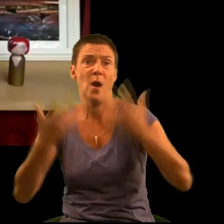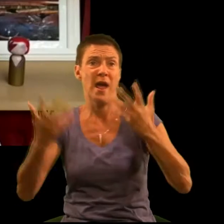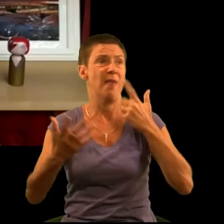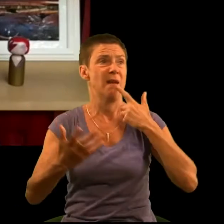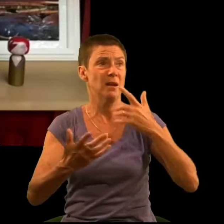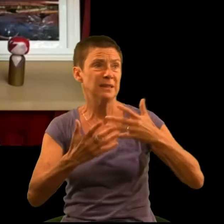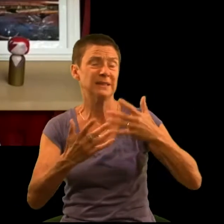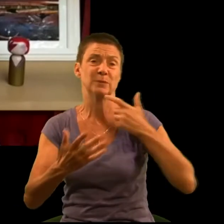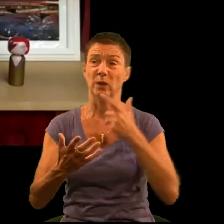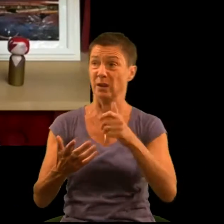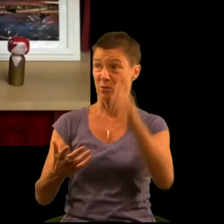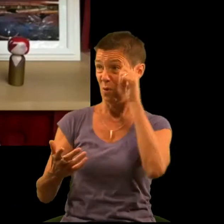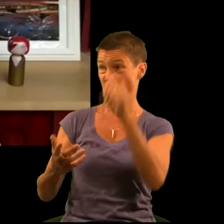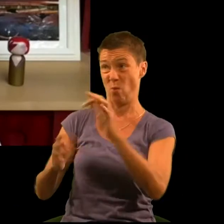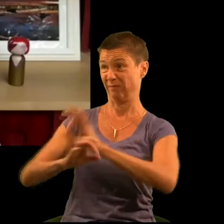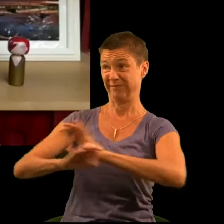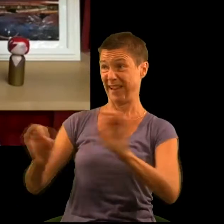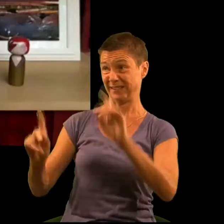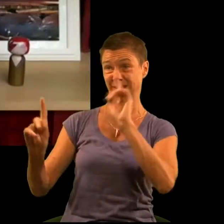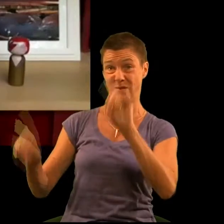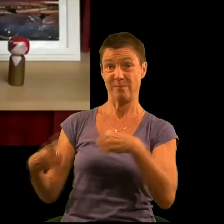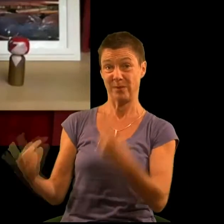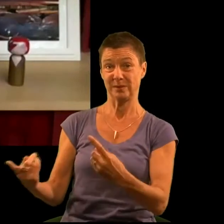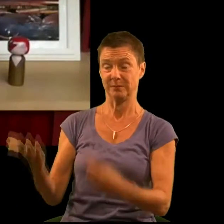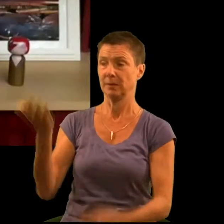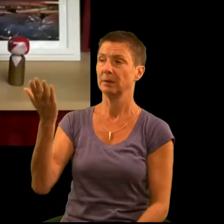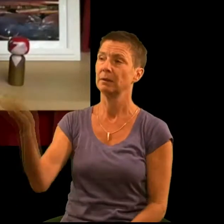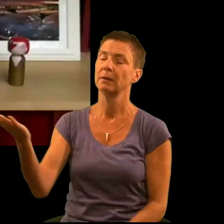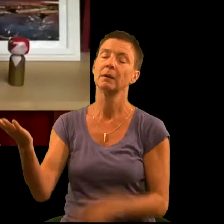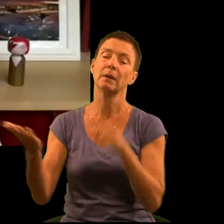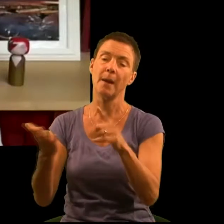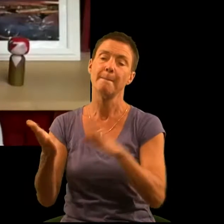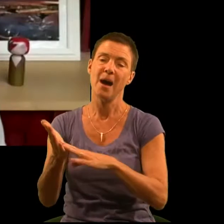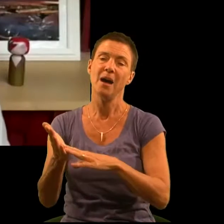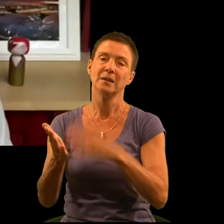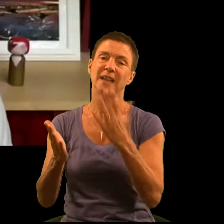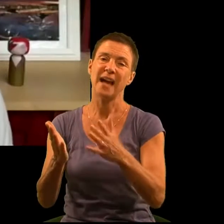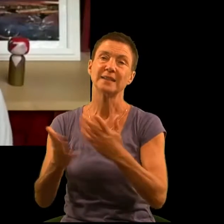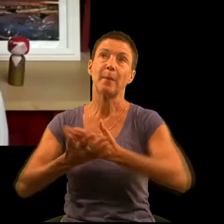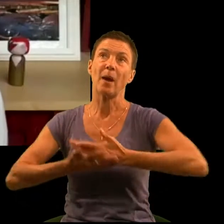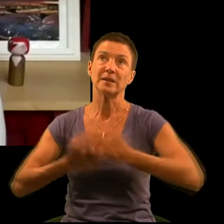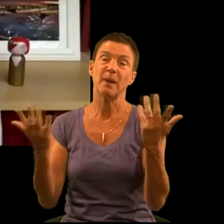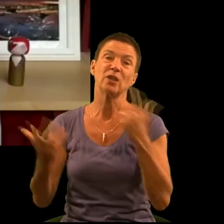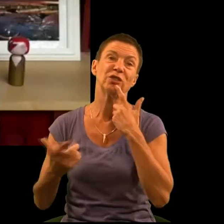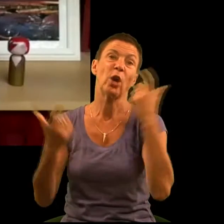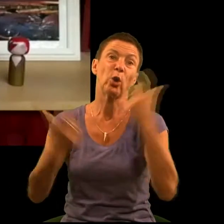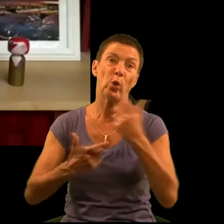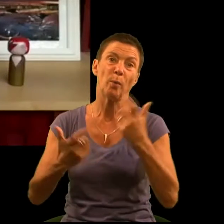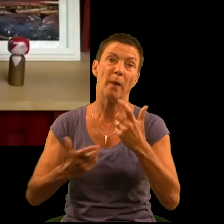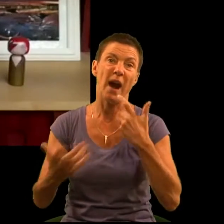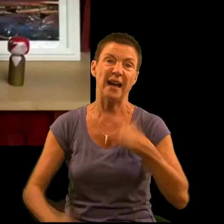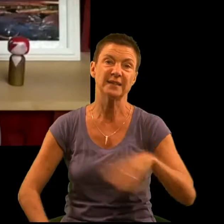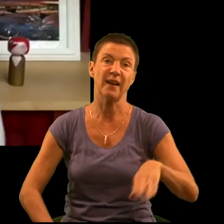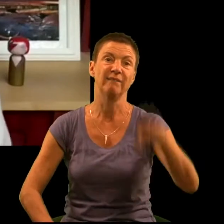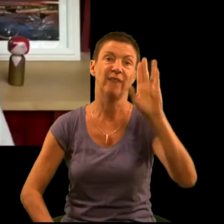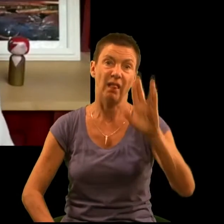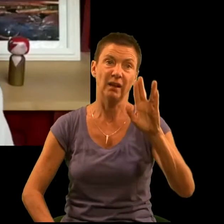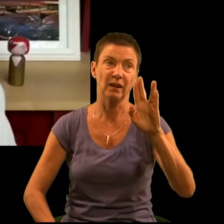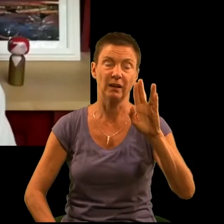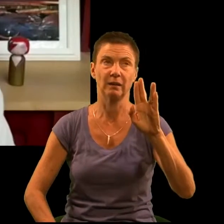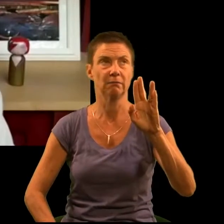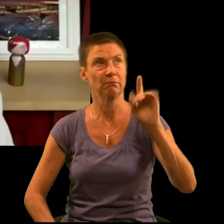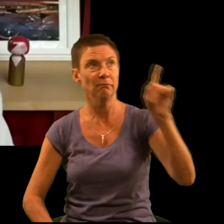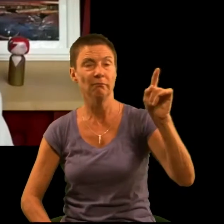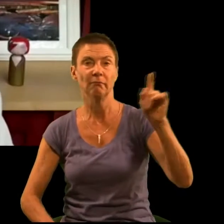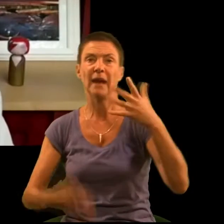there is no bow involved. This remark demonstrated that Miles Fowle had about as much of a sense of humour as a Vulcan, and